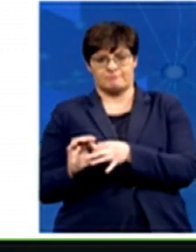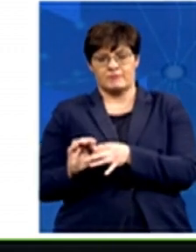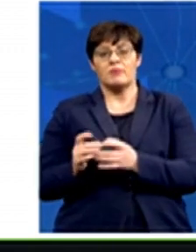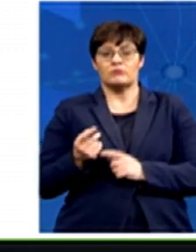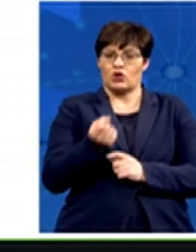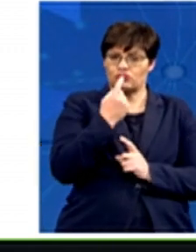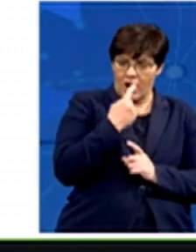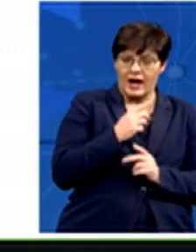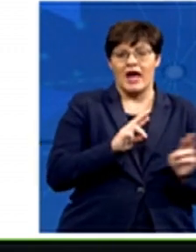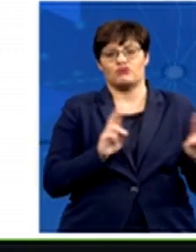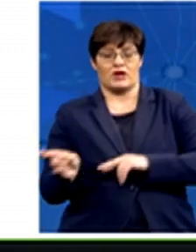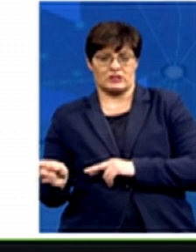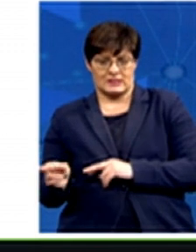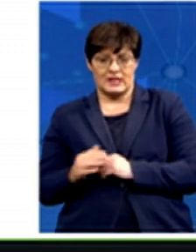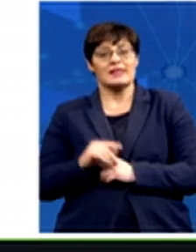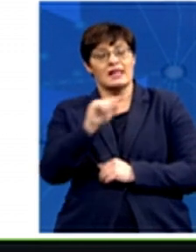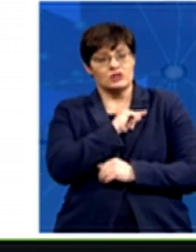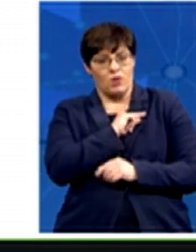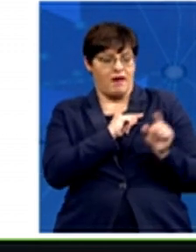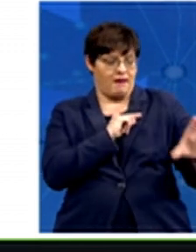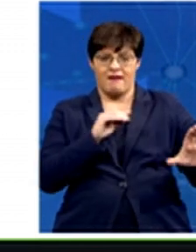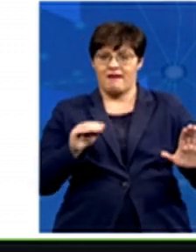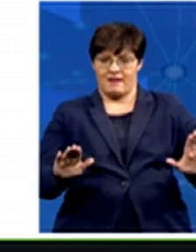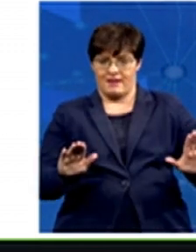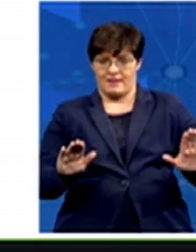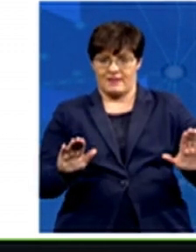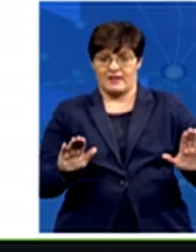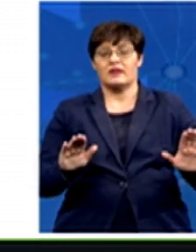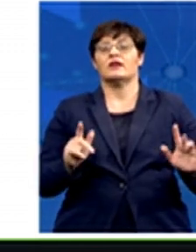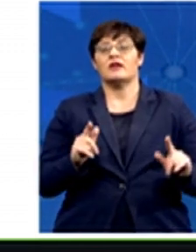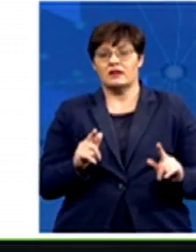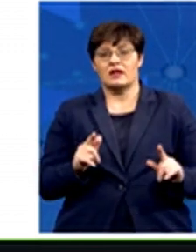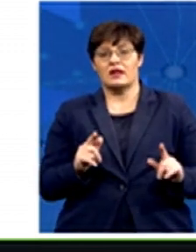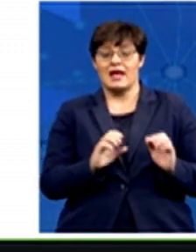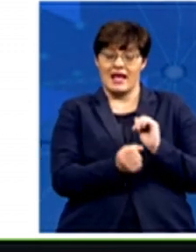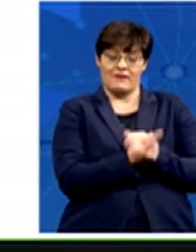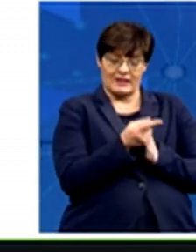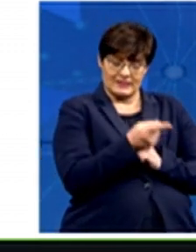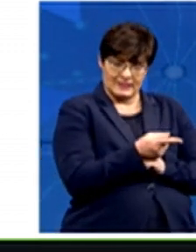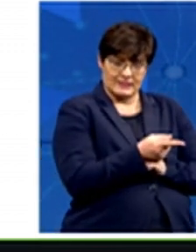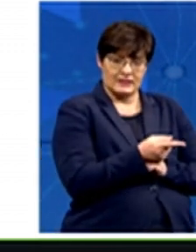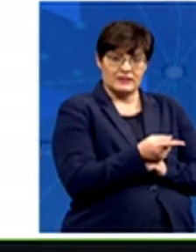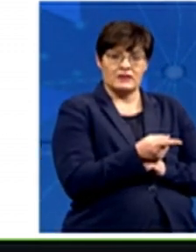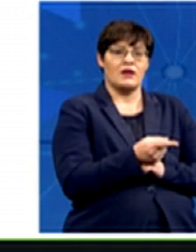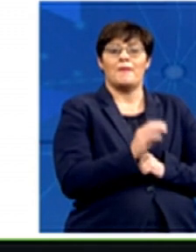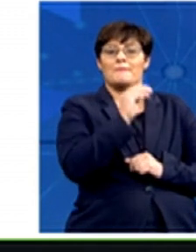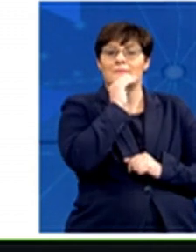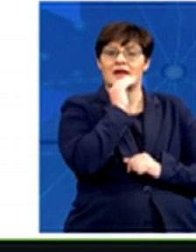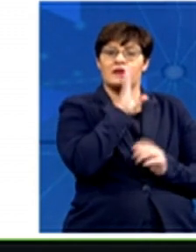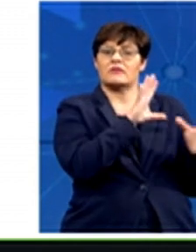highlighted the two parts in green to say an event excuse me, does not necessarily have a causal relationship with the